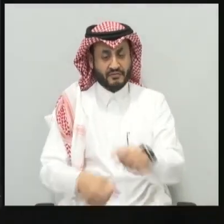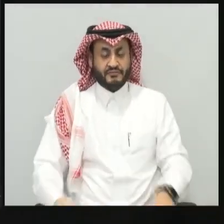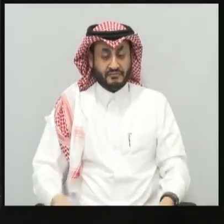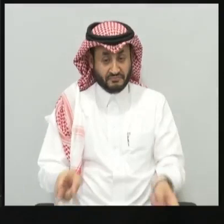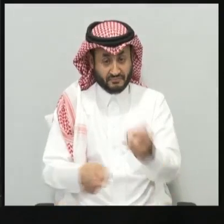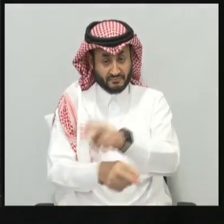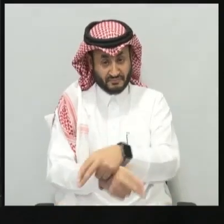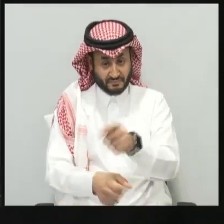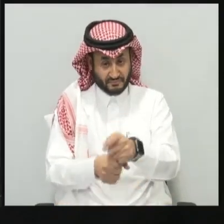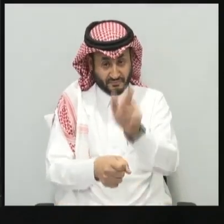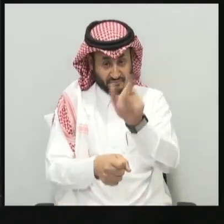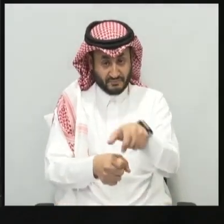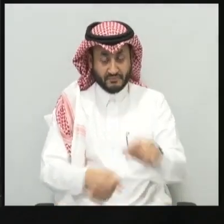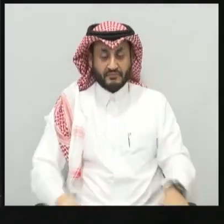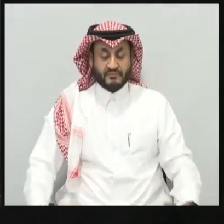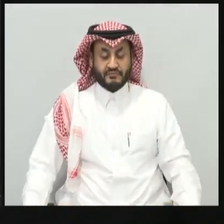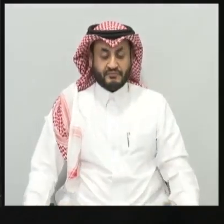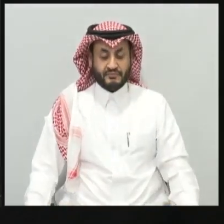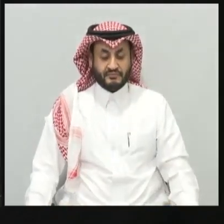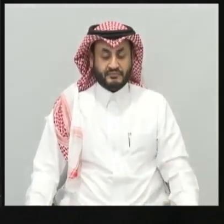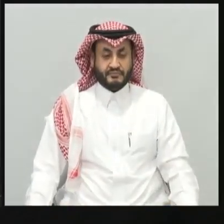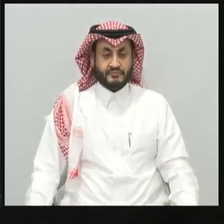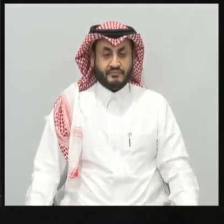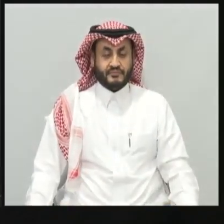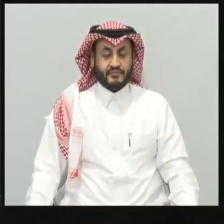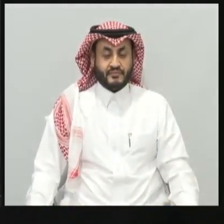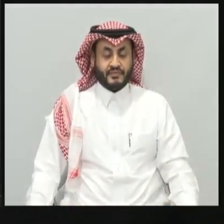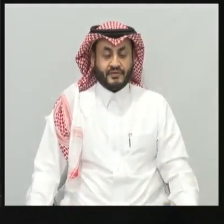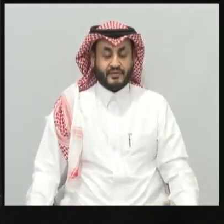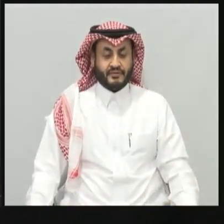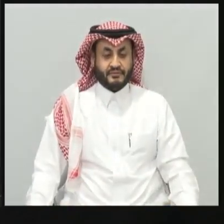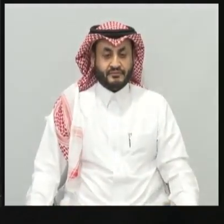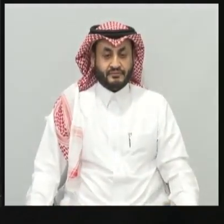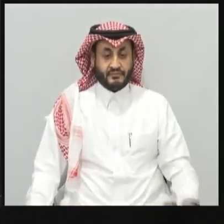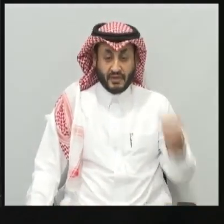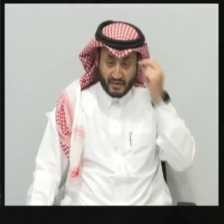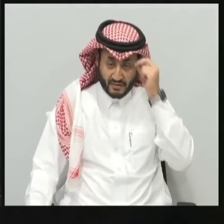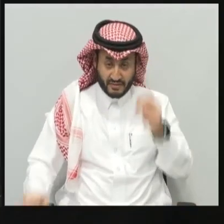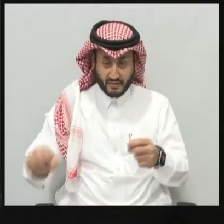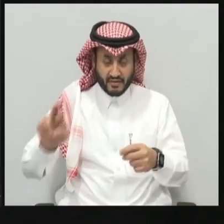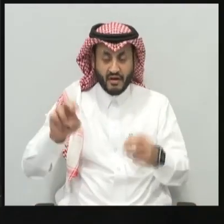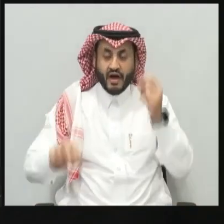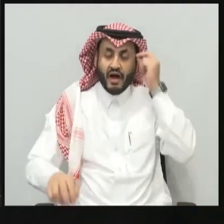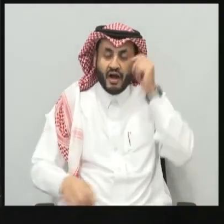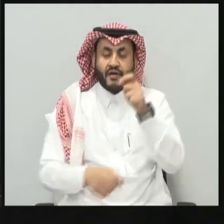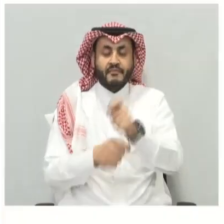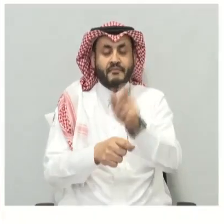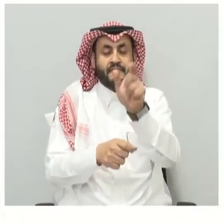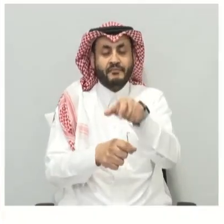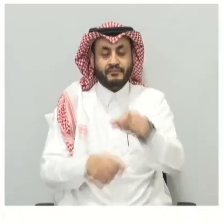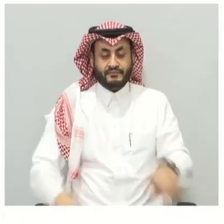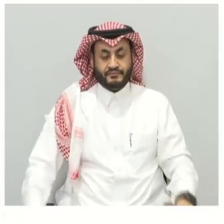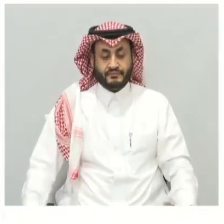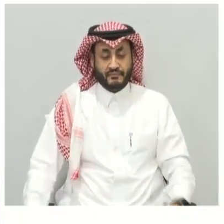we added ER, it becomes a job, a driver, like a bus driver, taxi driver.